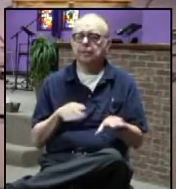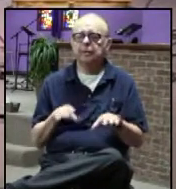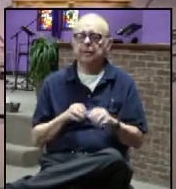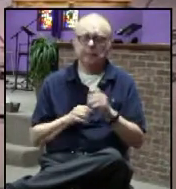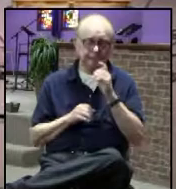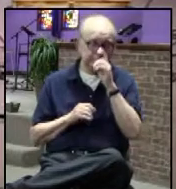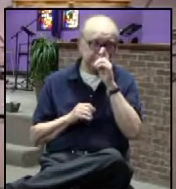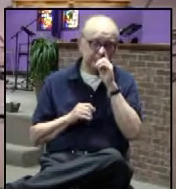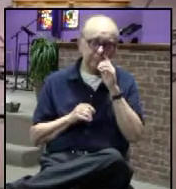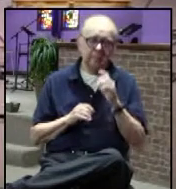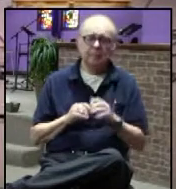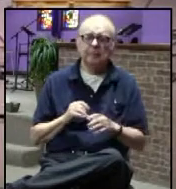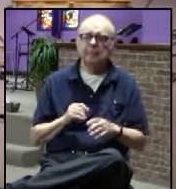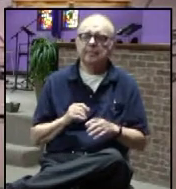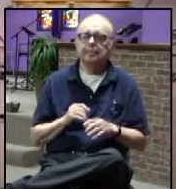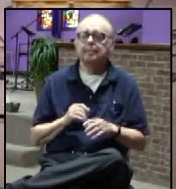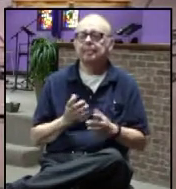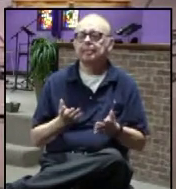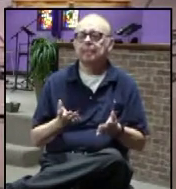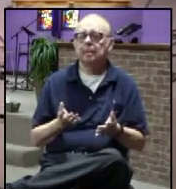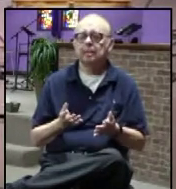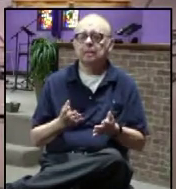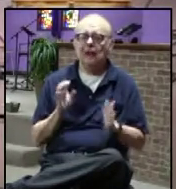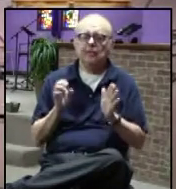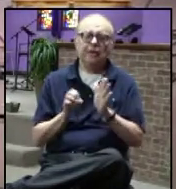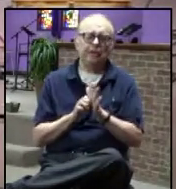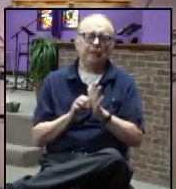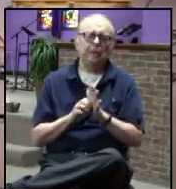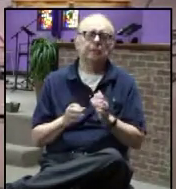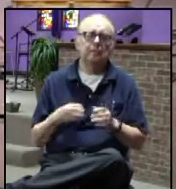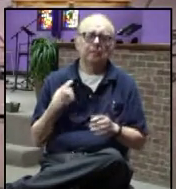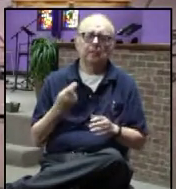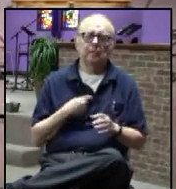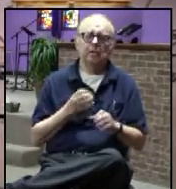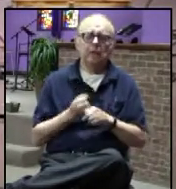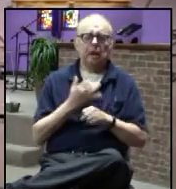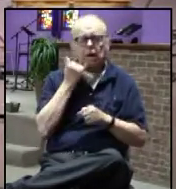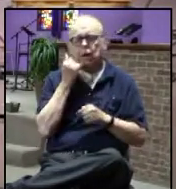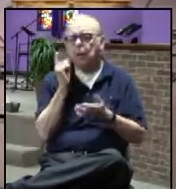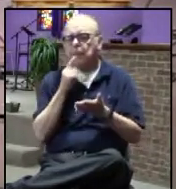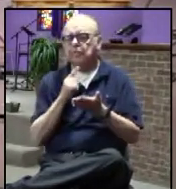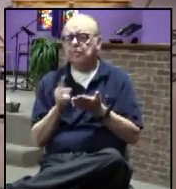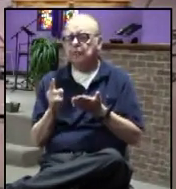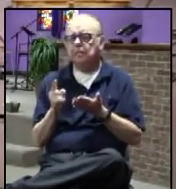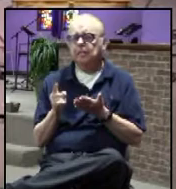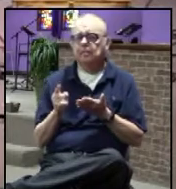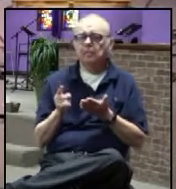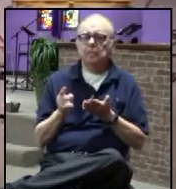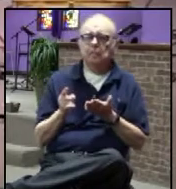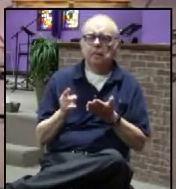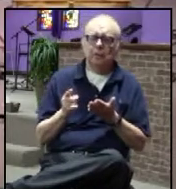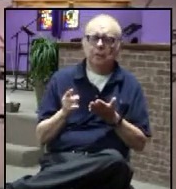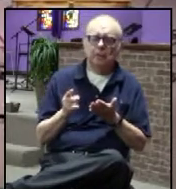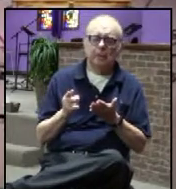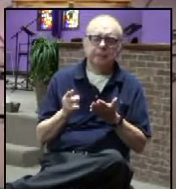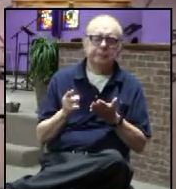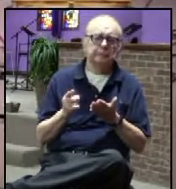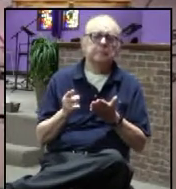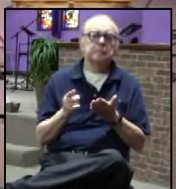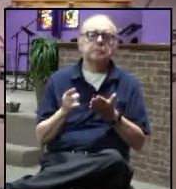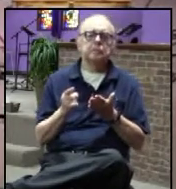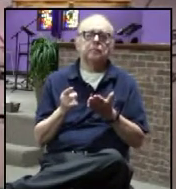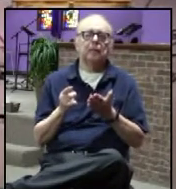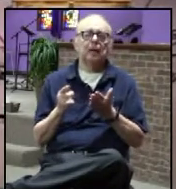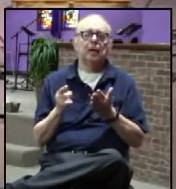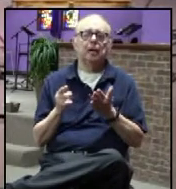go, it's just, for instance, I got a call this week. Central Connections, I don't know how many of y'all